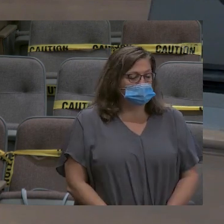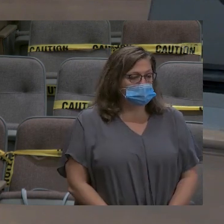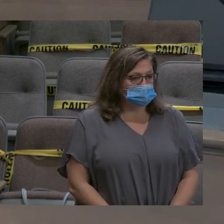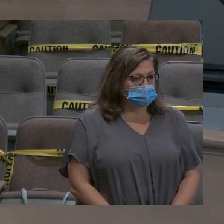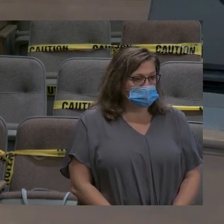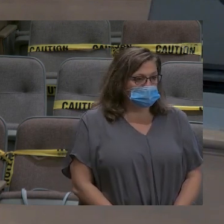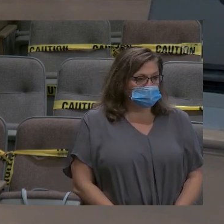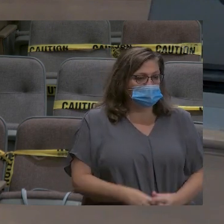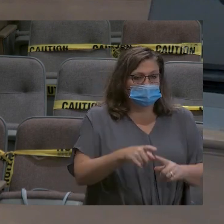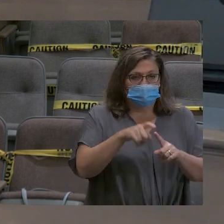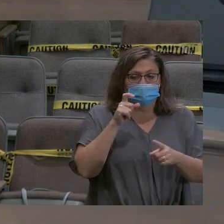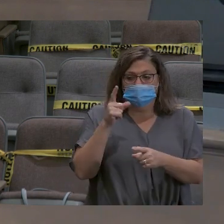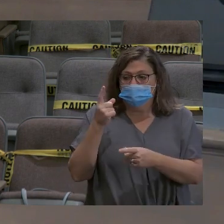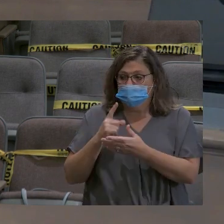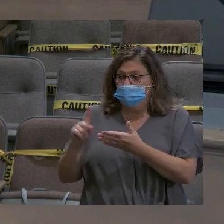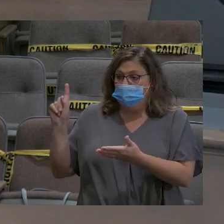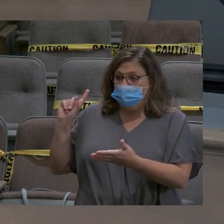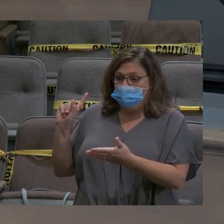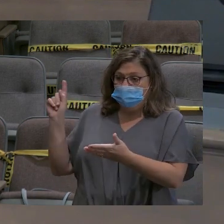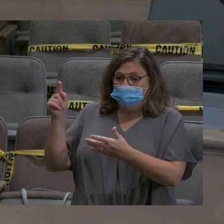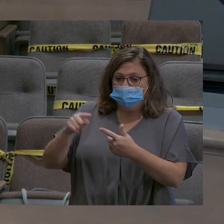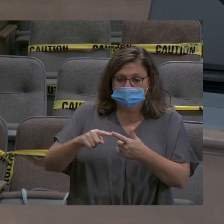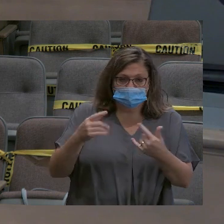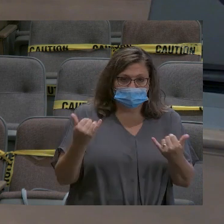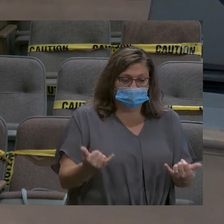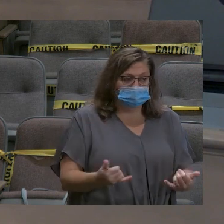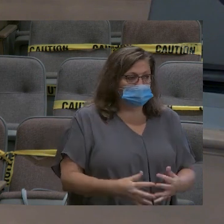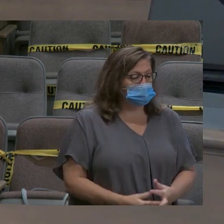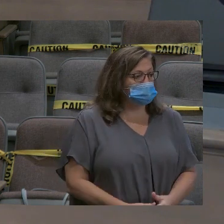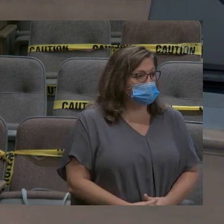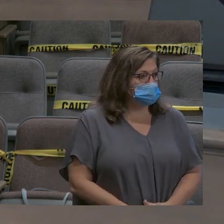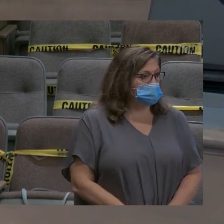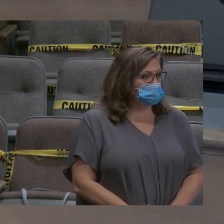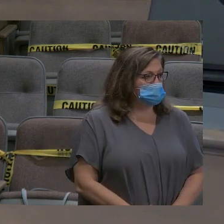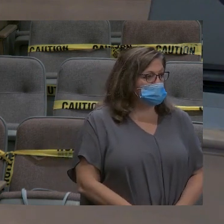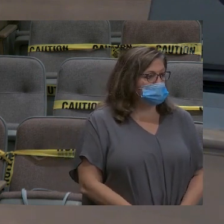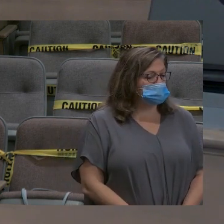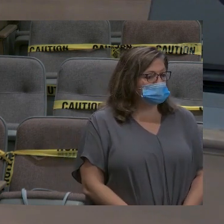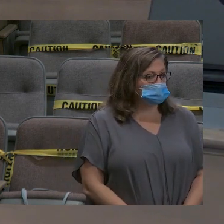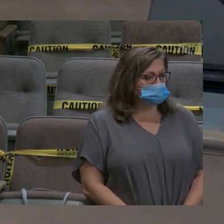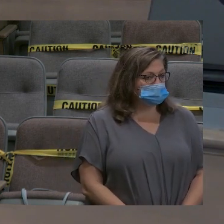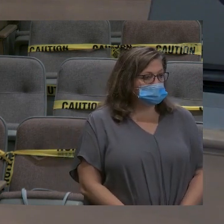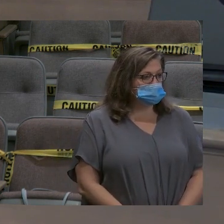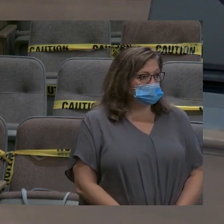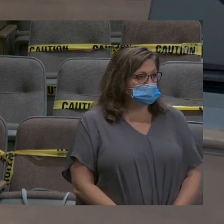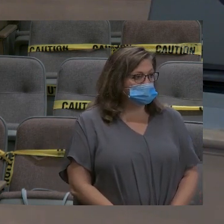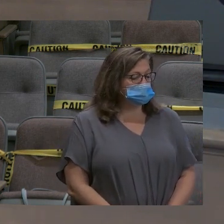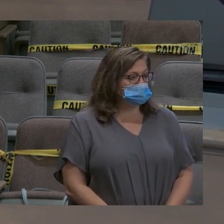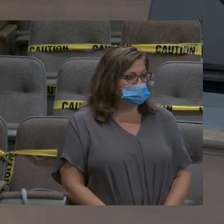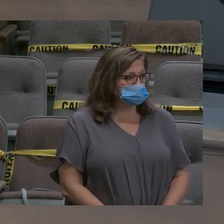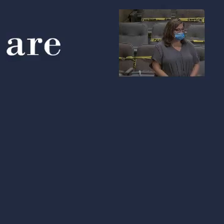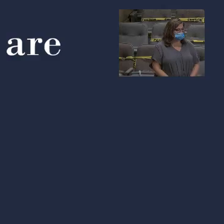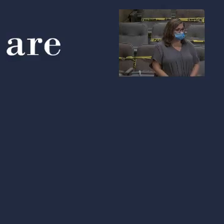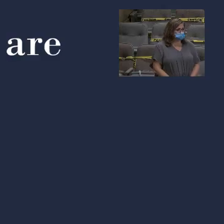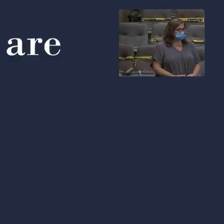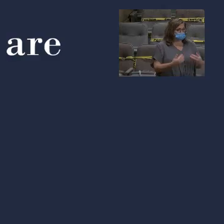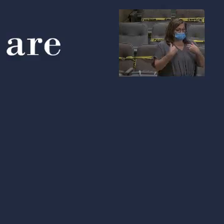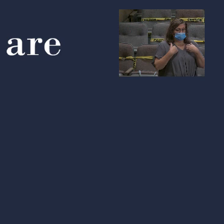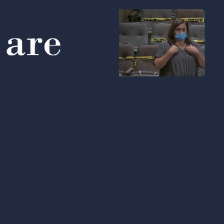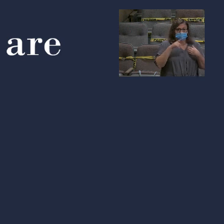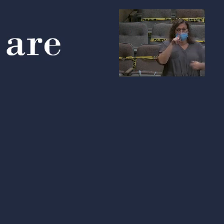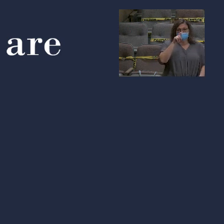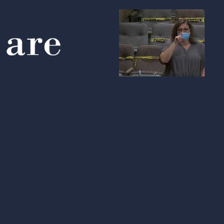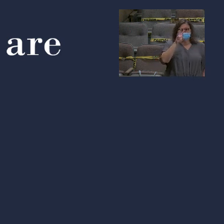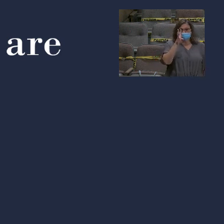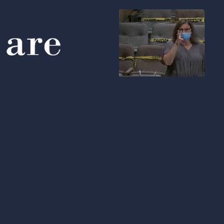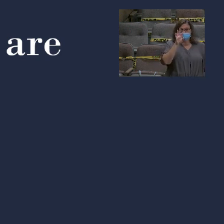from the last meeting to now on what we have at this present time. We have 169